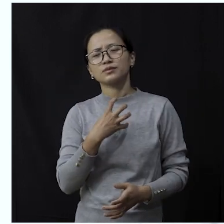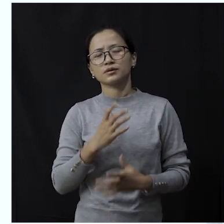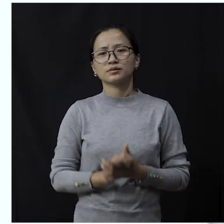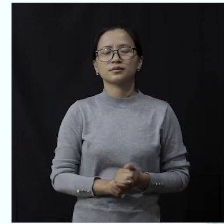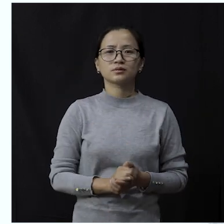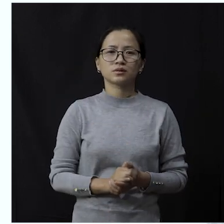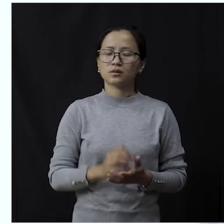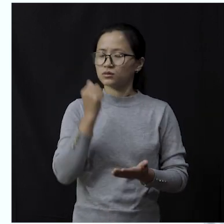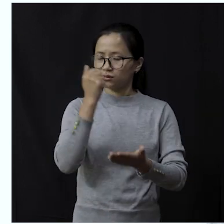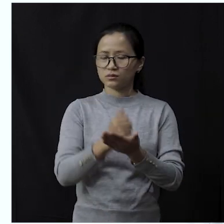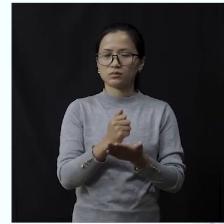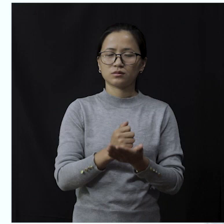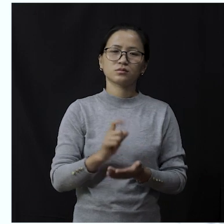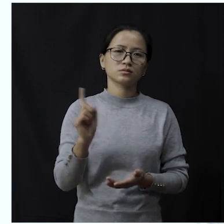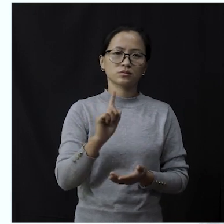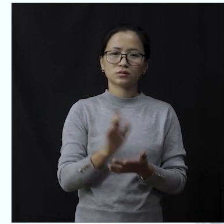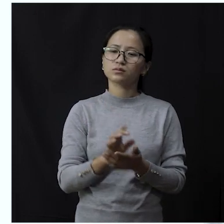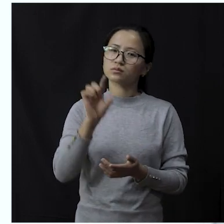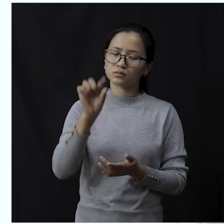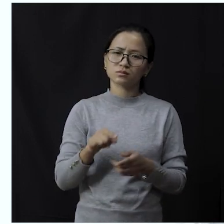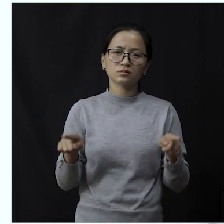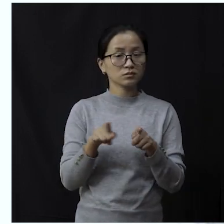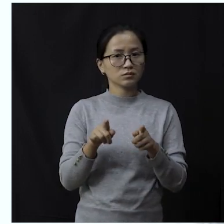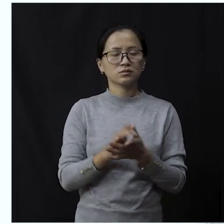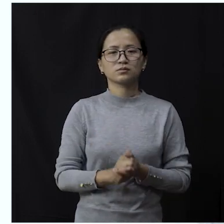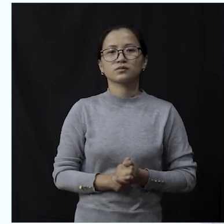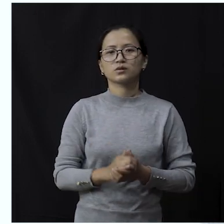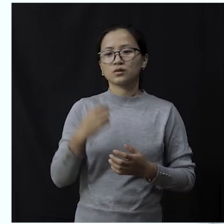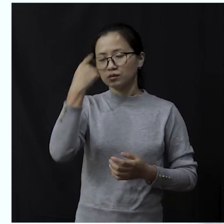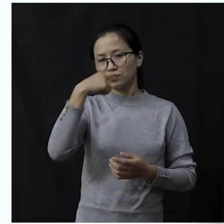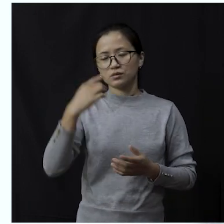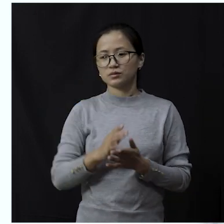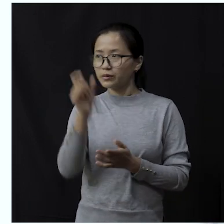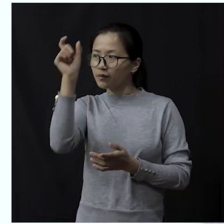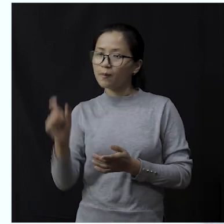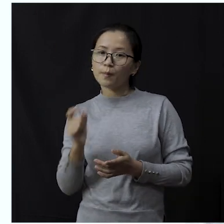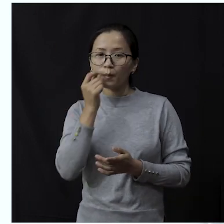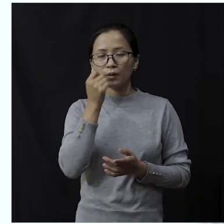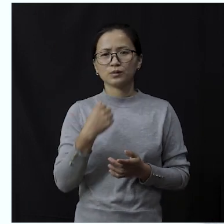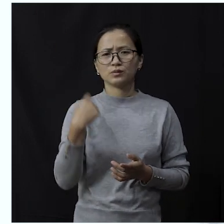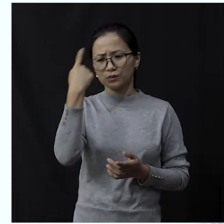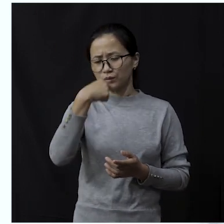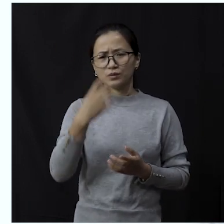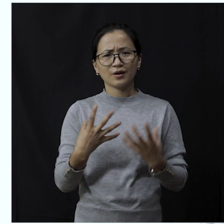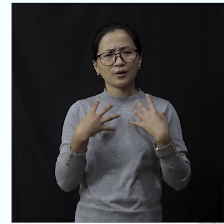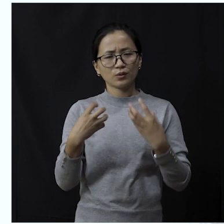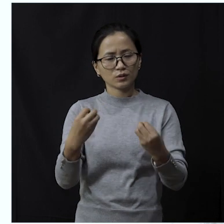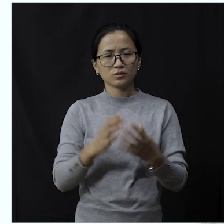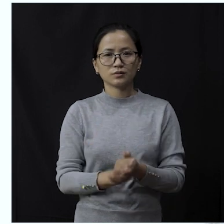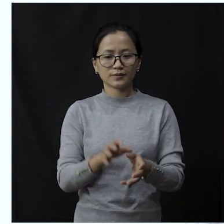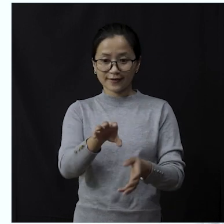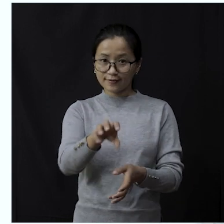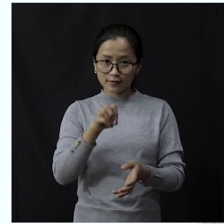But the hunter was a man who really want to catch this hornbill bird, okay? He might be wanting to